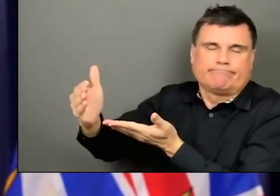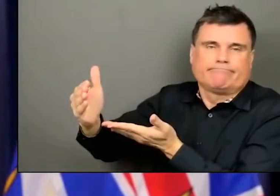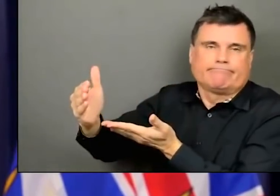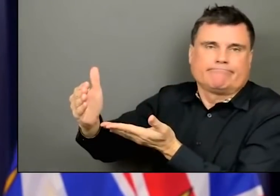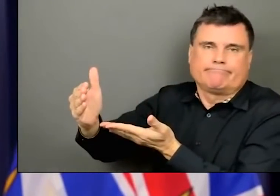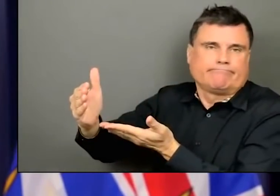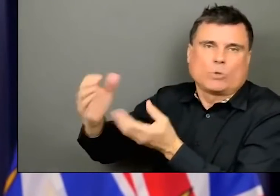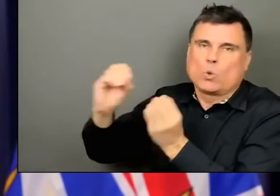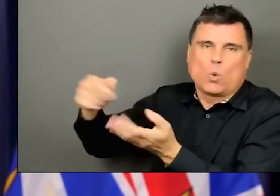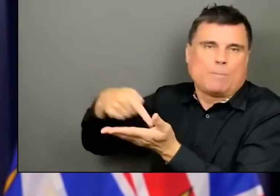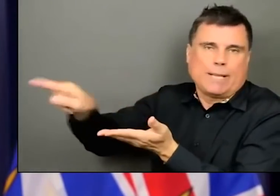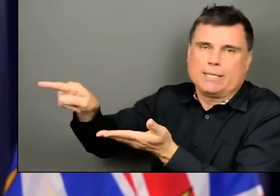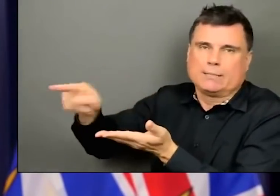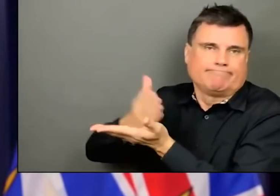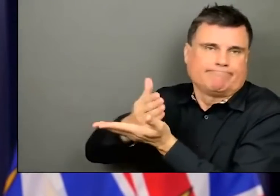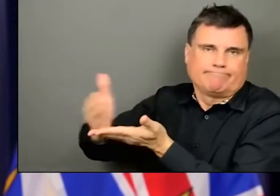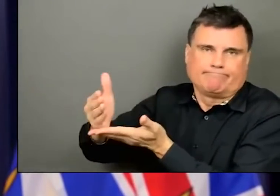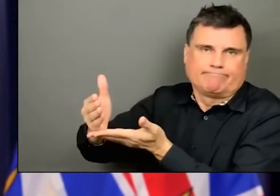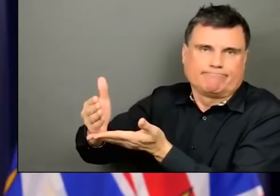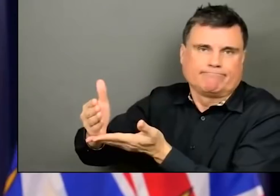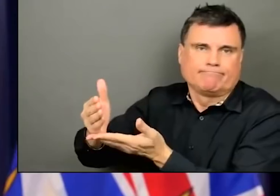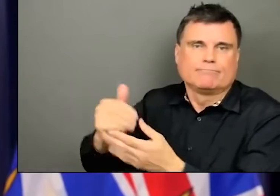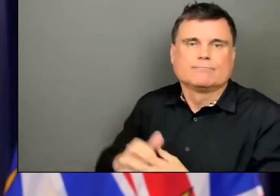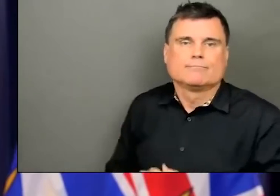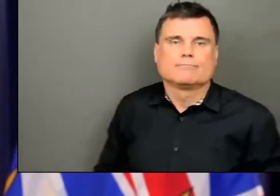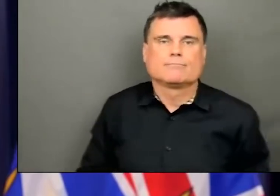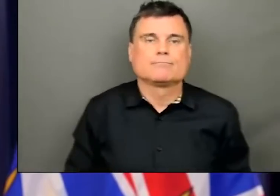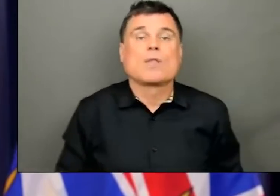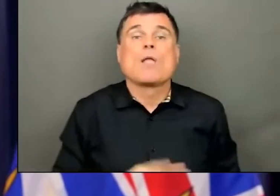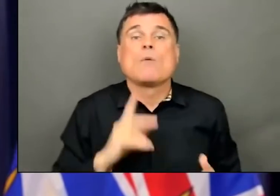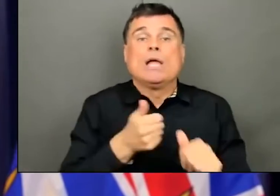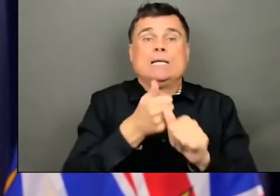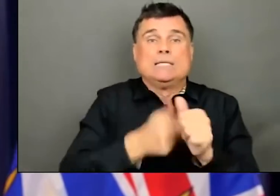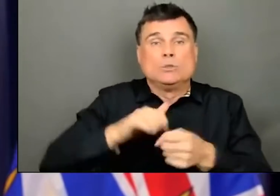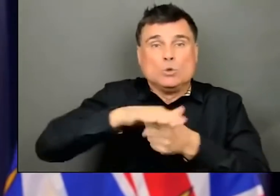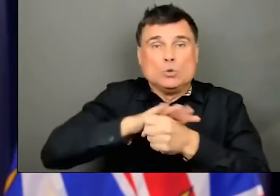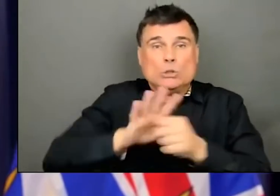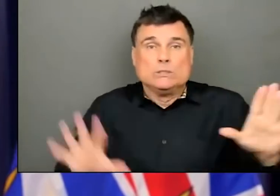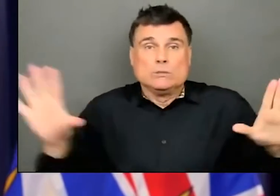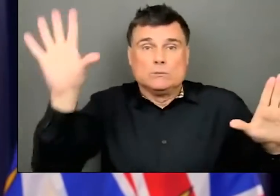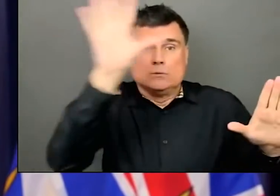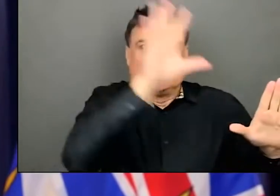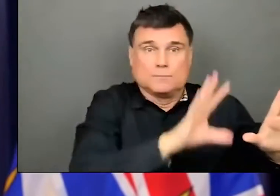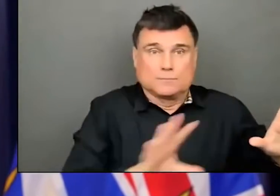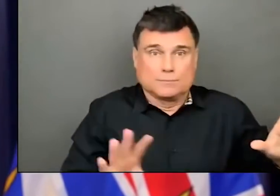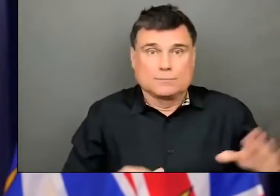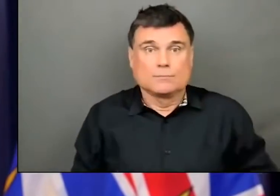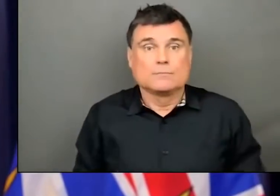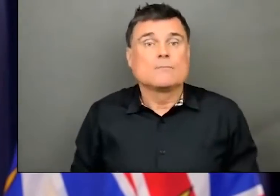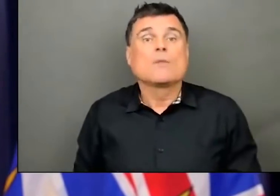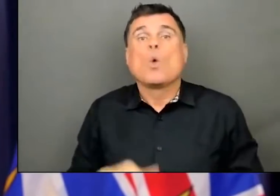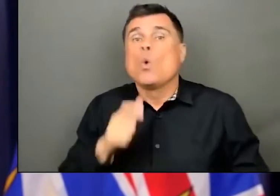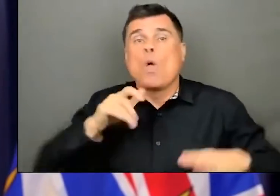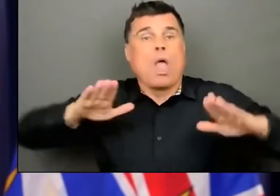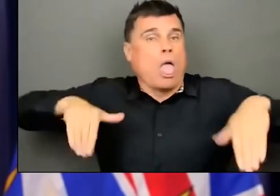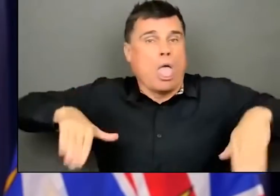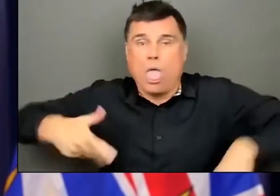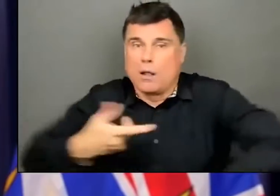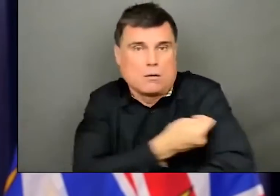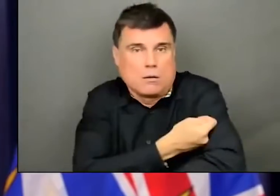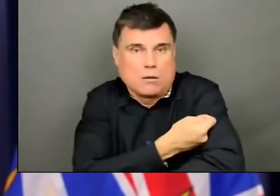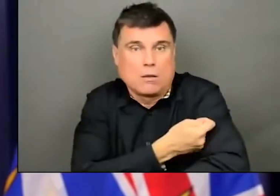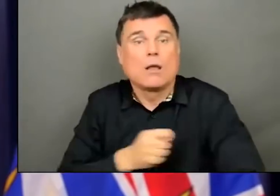days. Across the health authorities, unvaccinated numbers in Fraser Health are 2%,